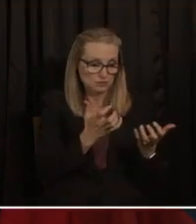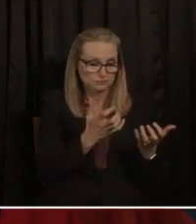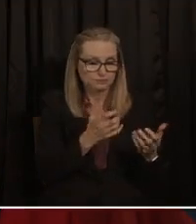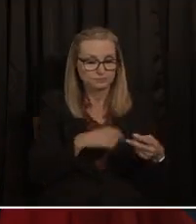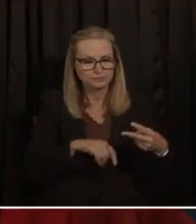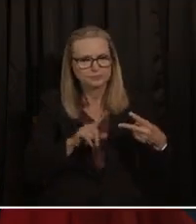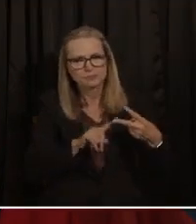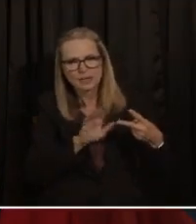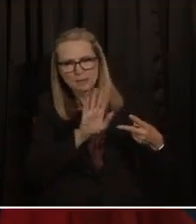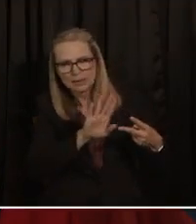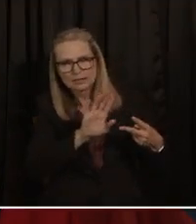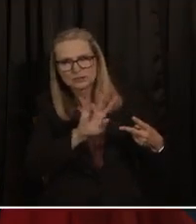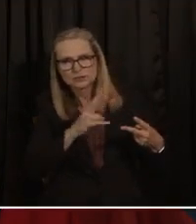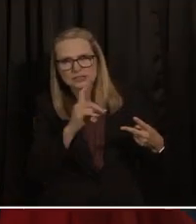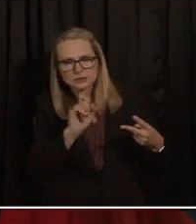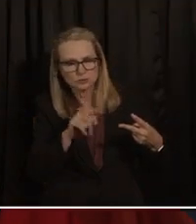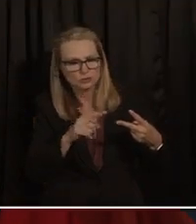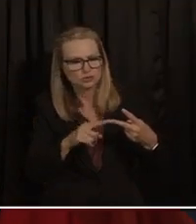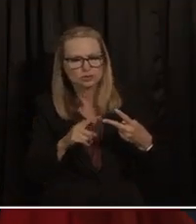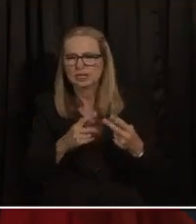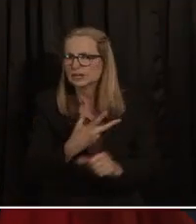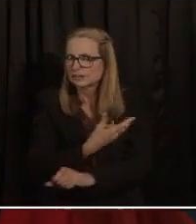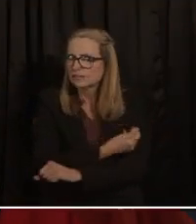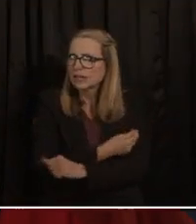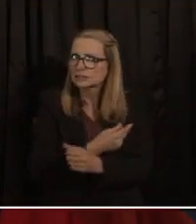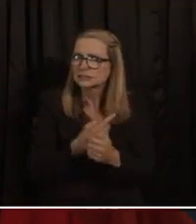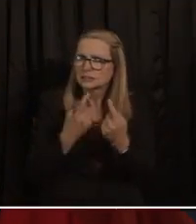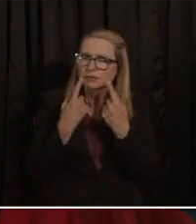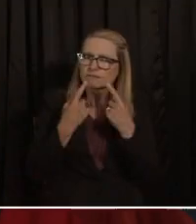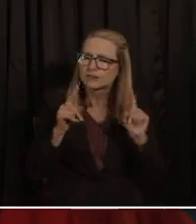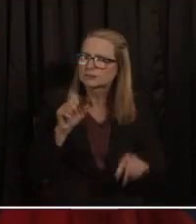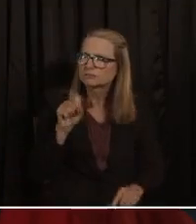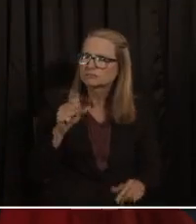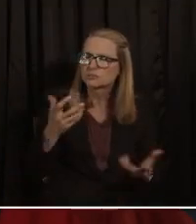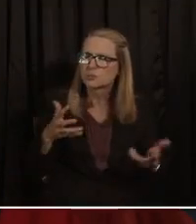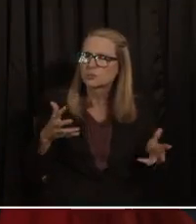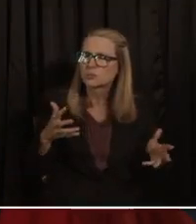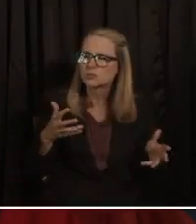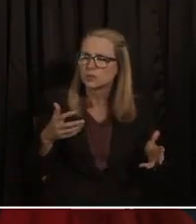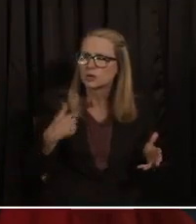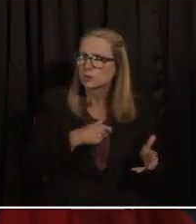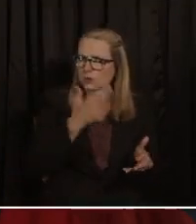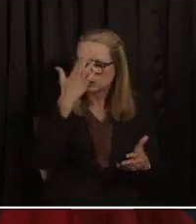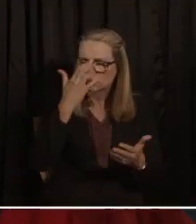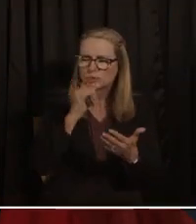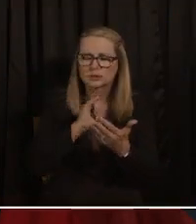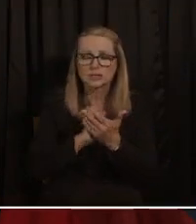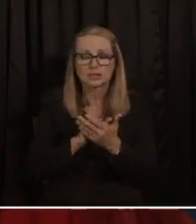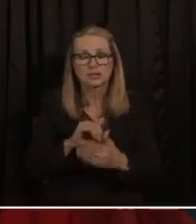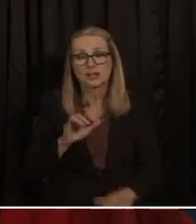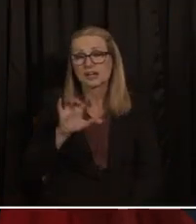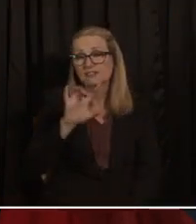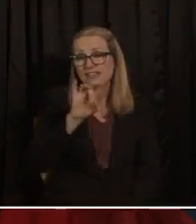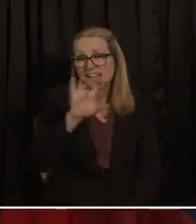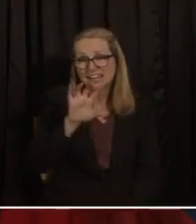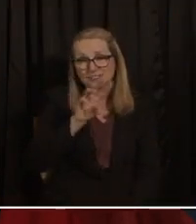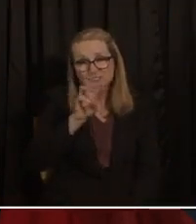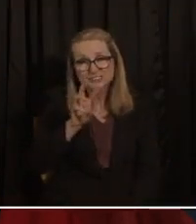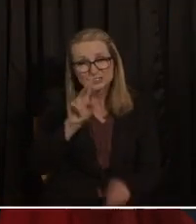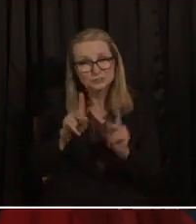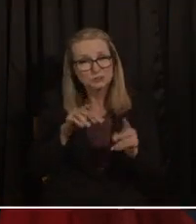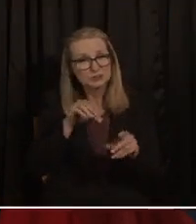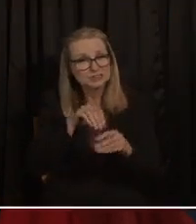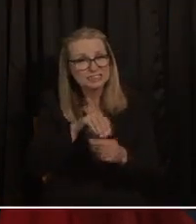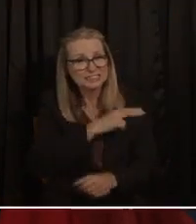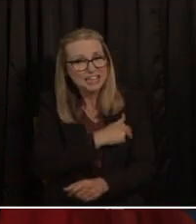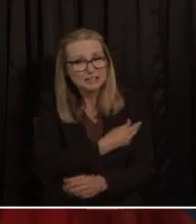the vaccines are highly effective. We talked about leading off, only a small fraction of our 866 people who are hospitalized